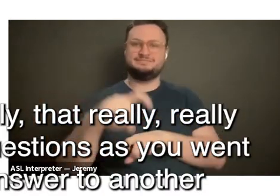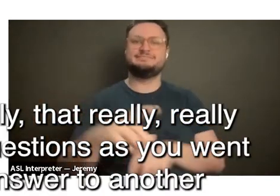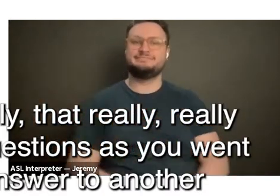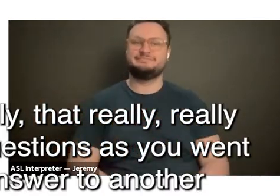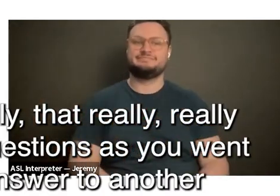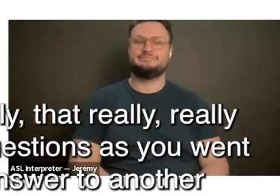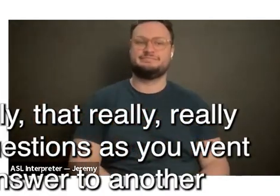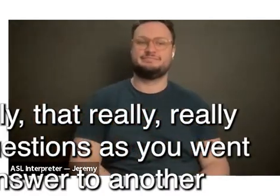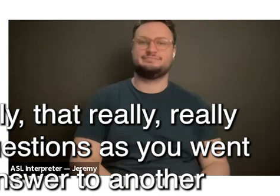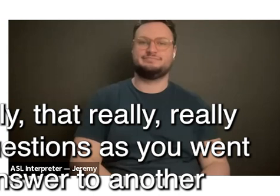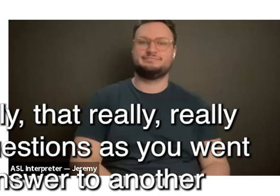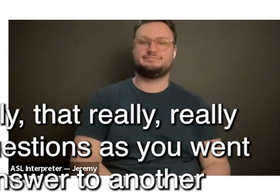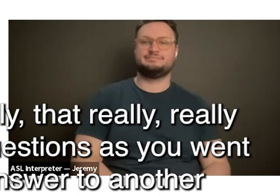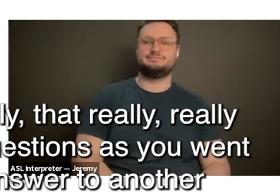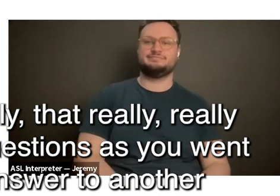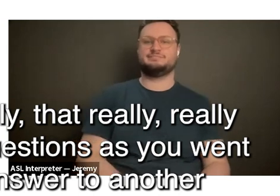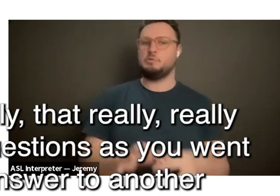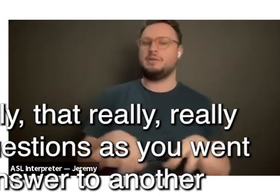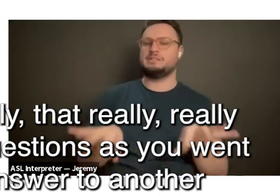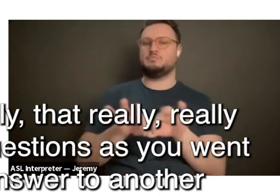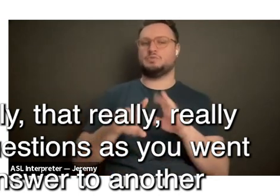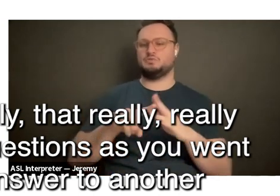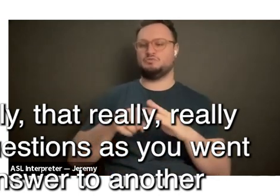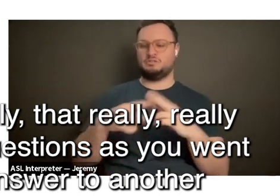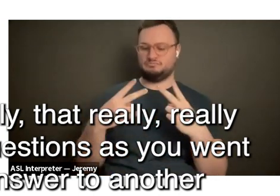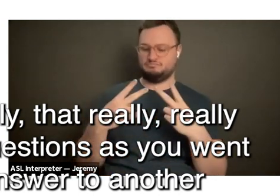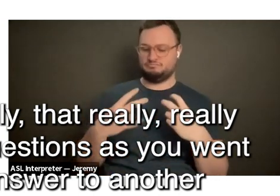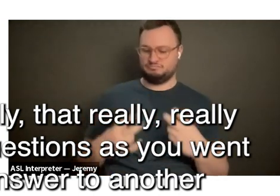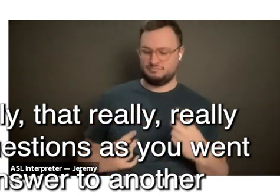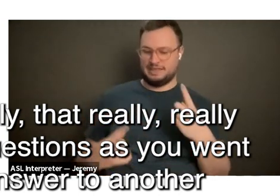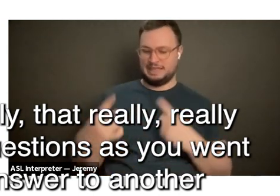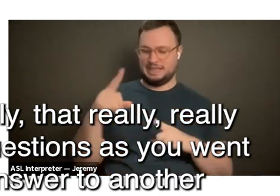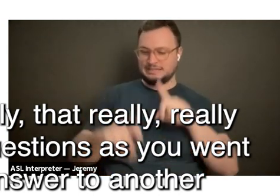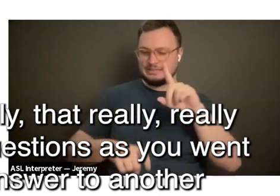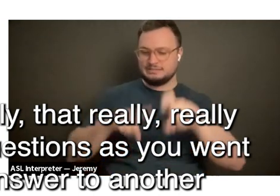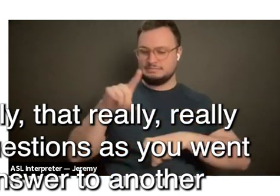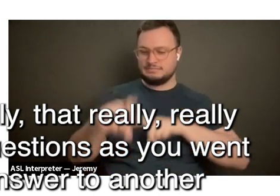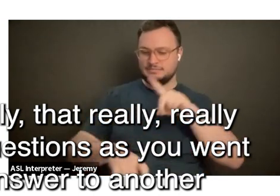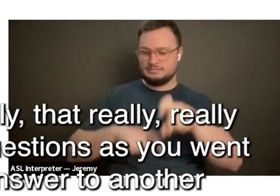important to really dig deep on what that means and really understand